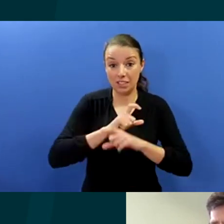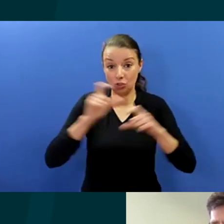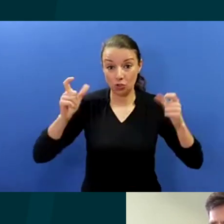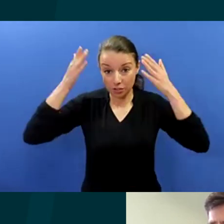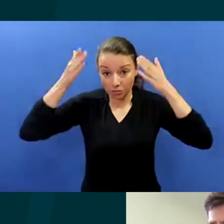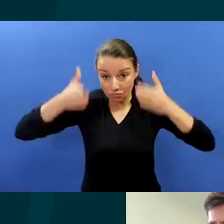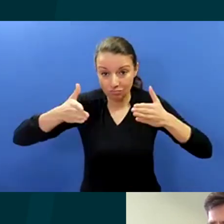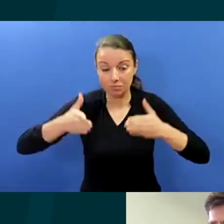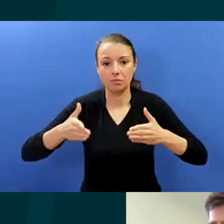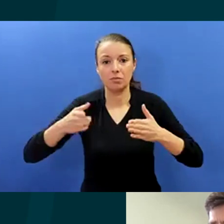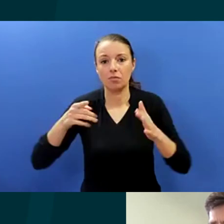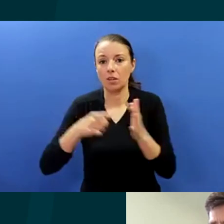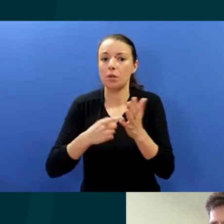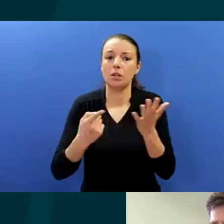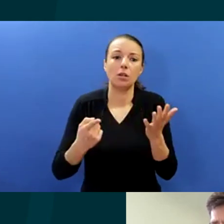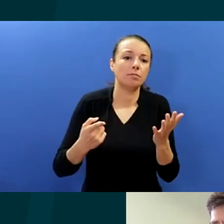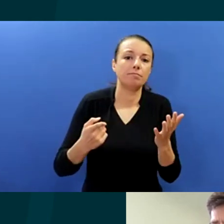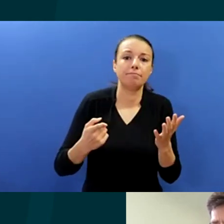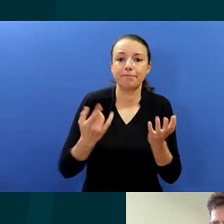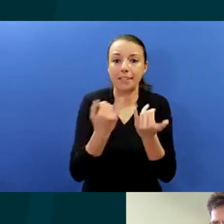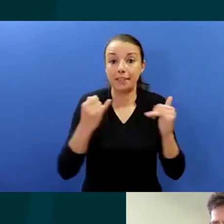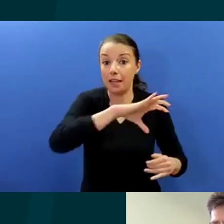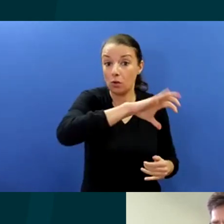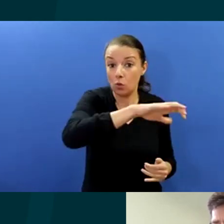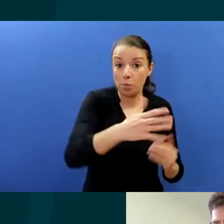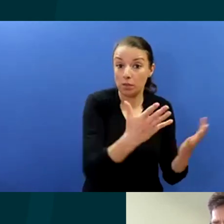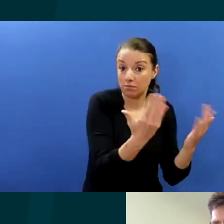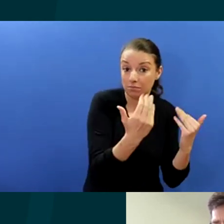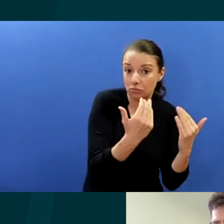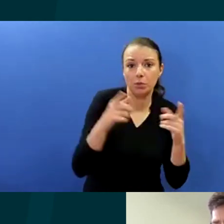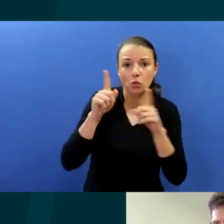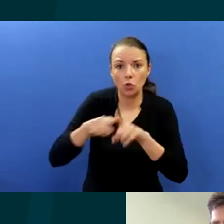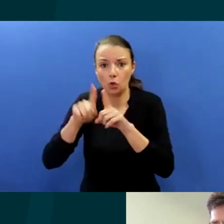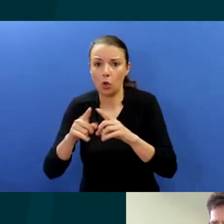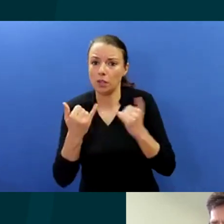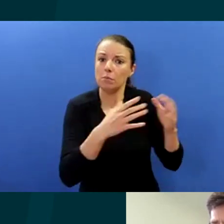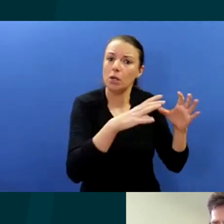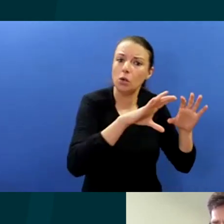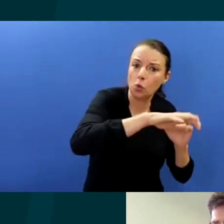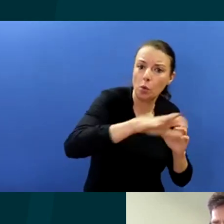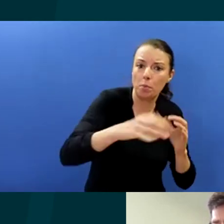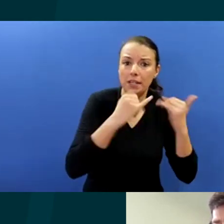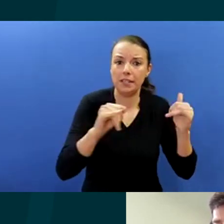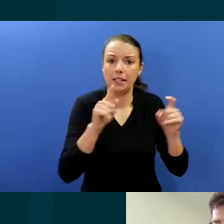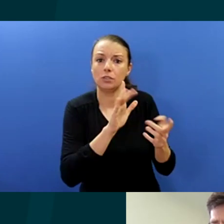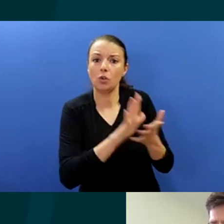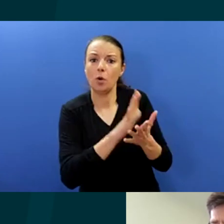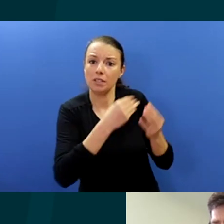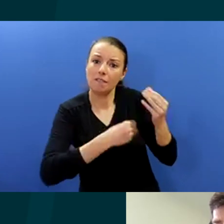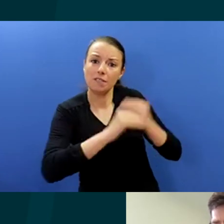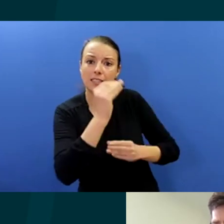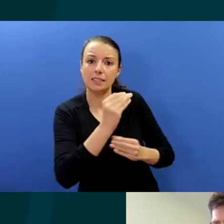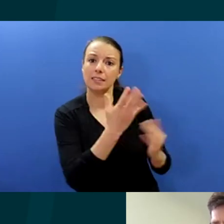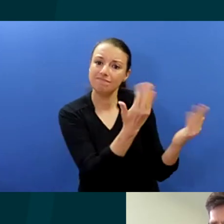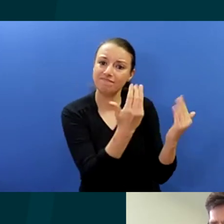groups to view to get to know different opinions? Because sometimes it's there are a lot